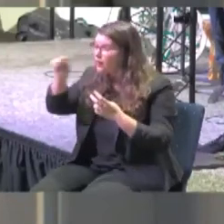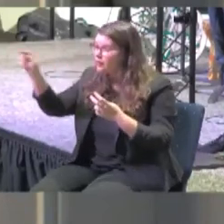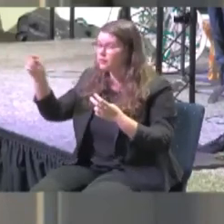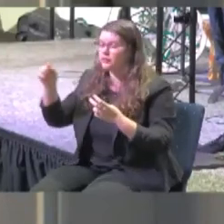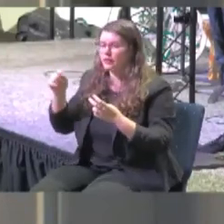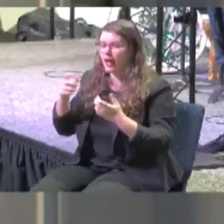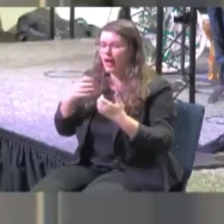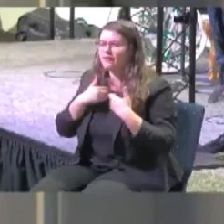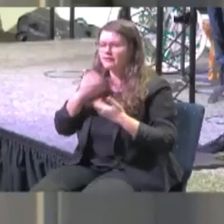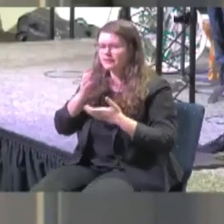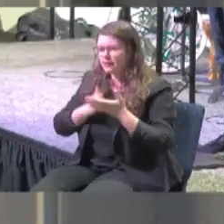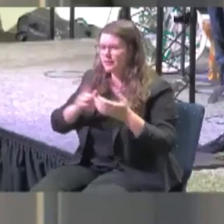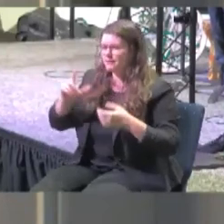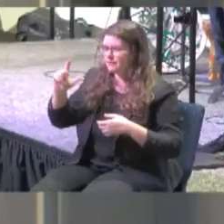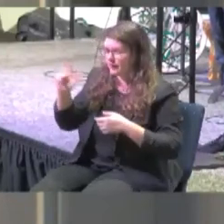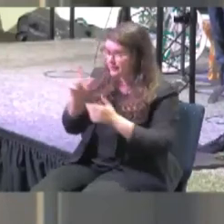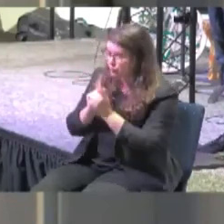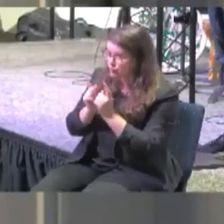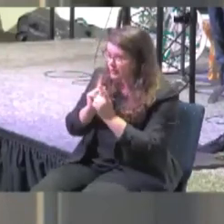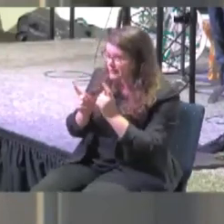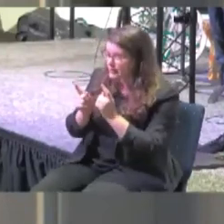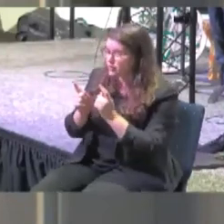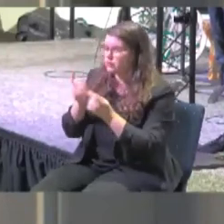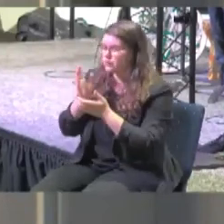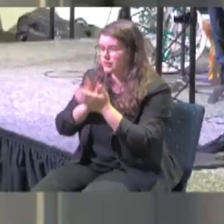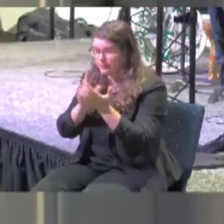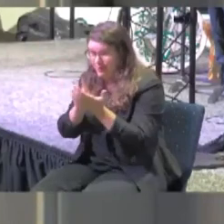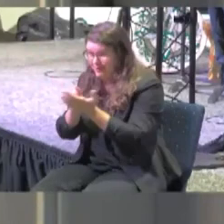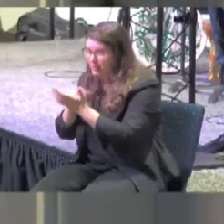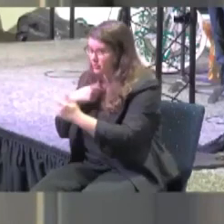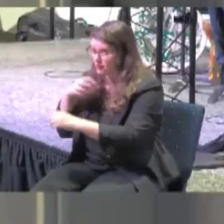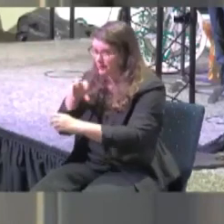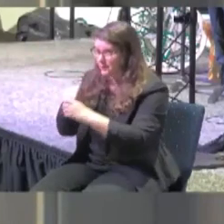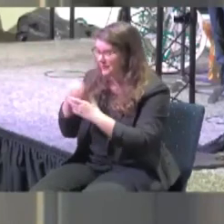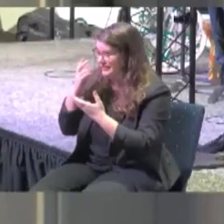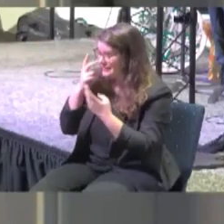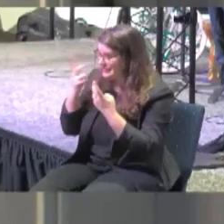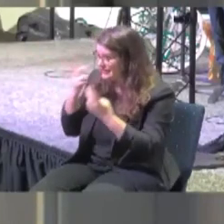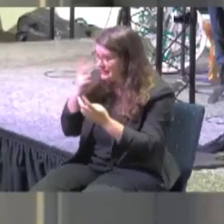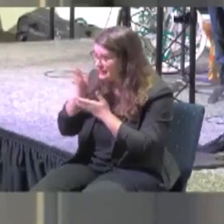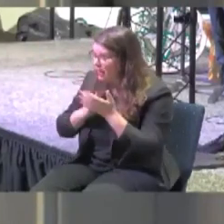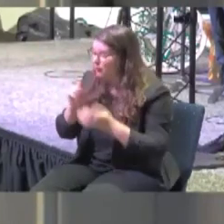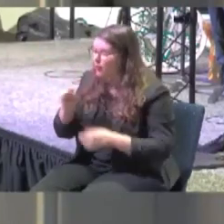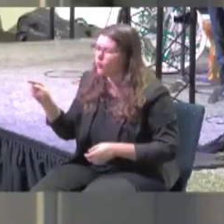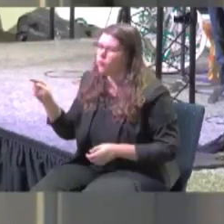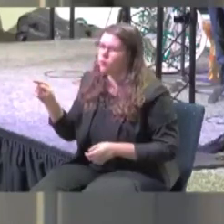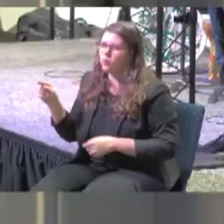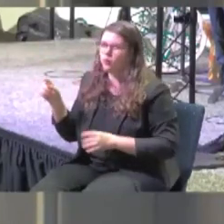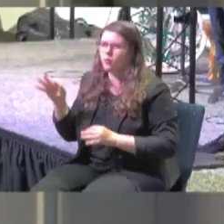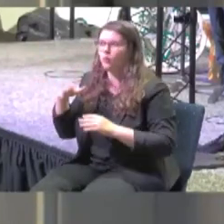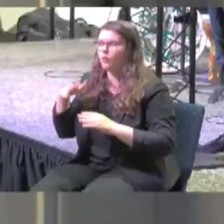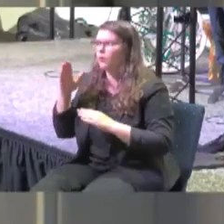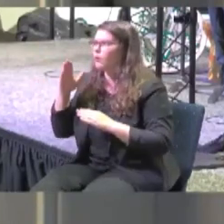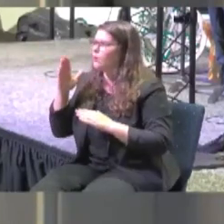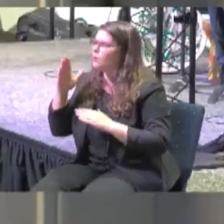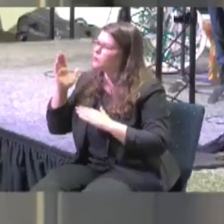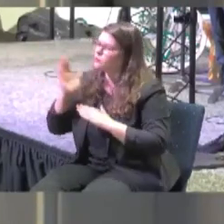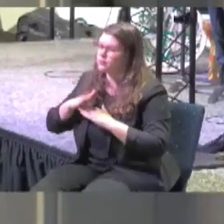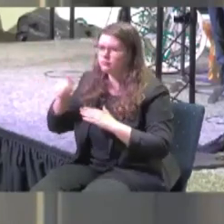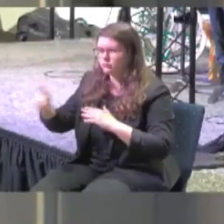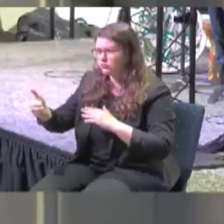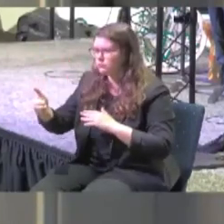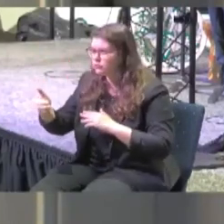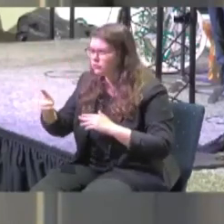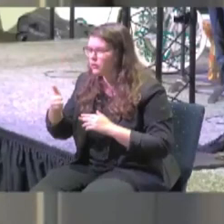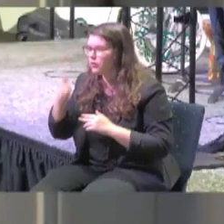idiom translations and publications that I've been involved in and seen, there's a real danger that in the next generation they might end up